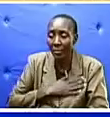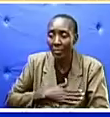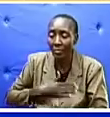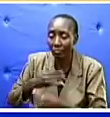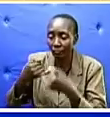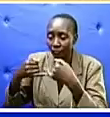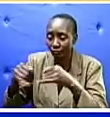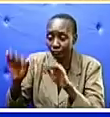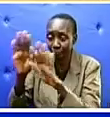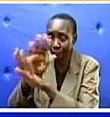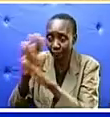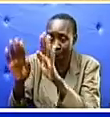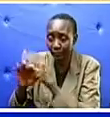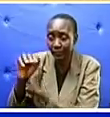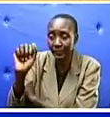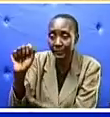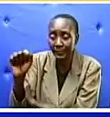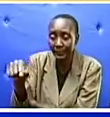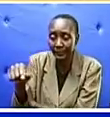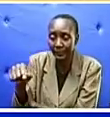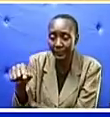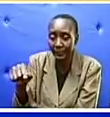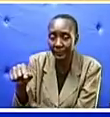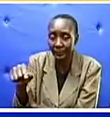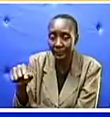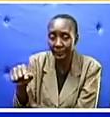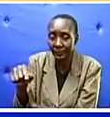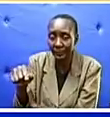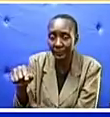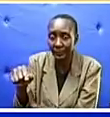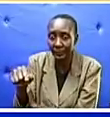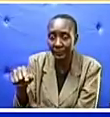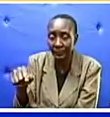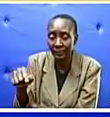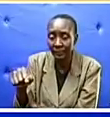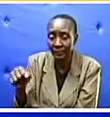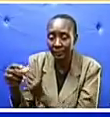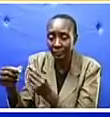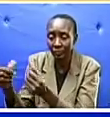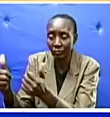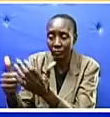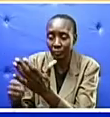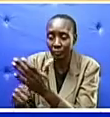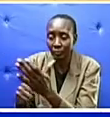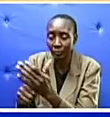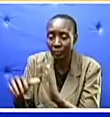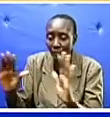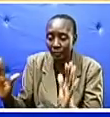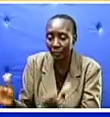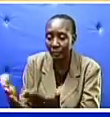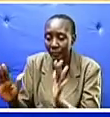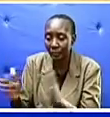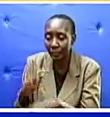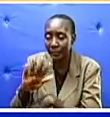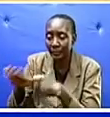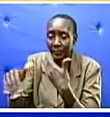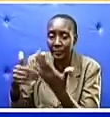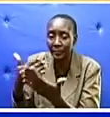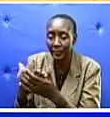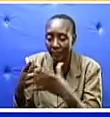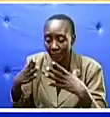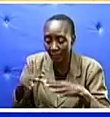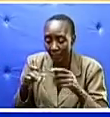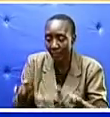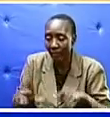their best to at this issue that we are having right now. Yeah. Okay. And I'm encouraging all people